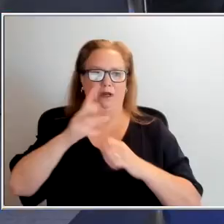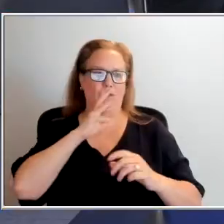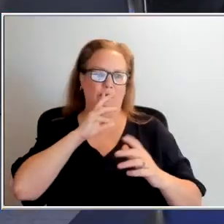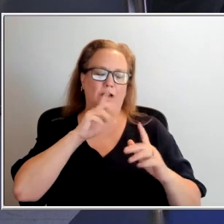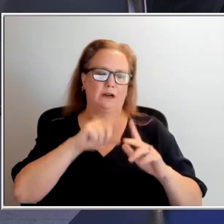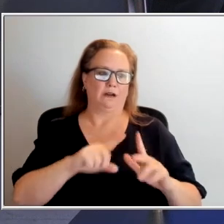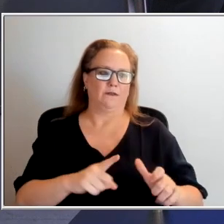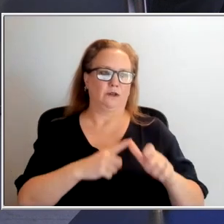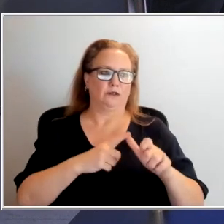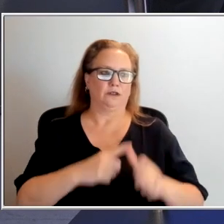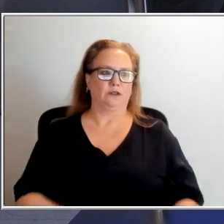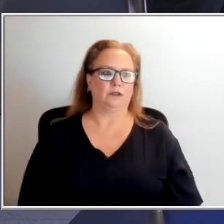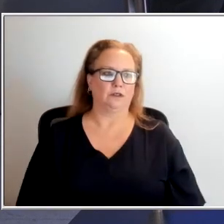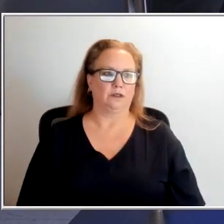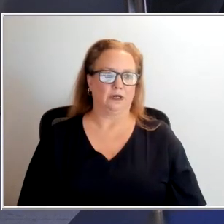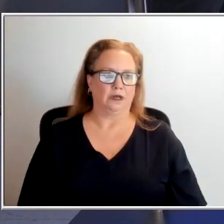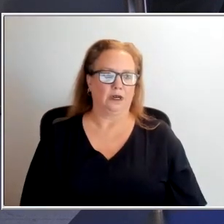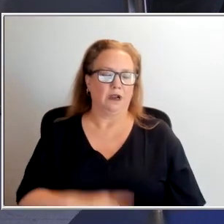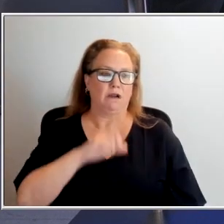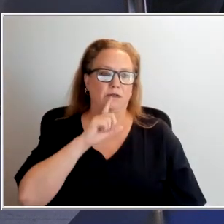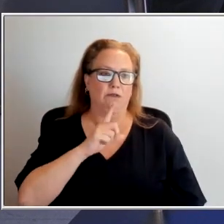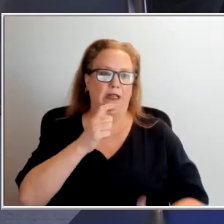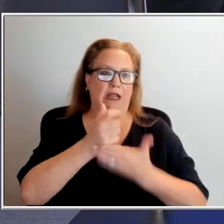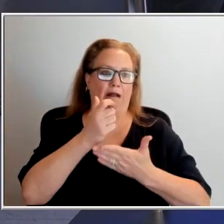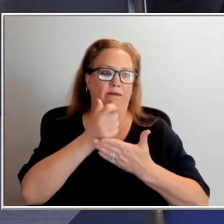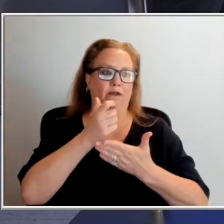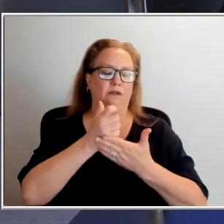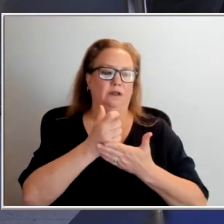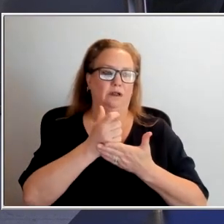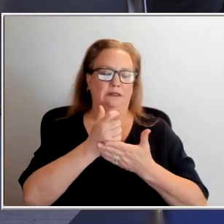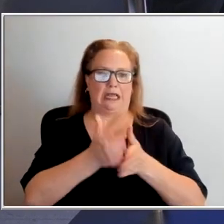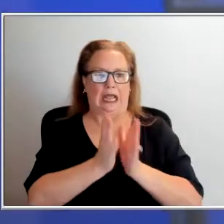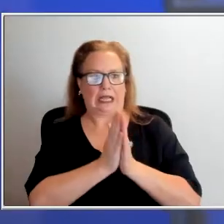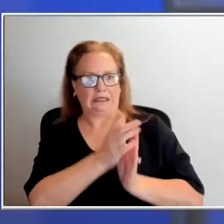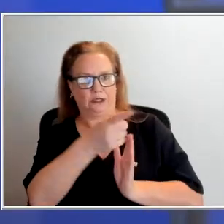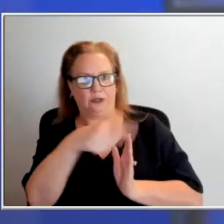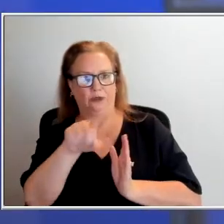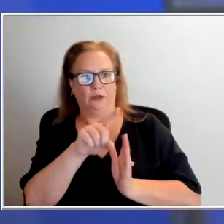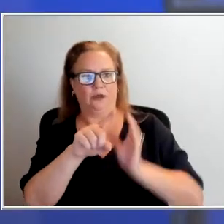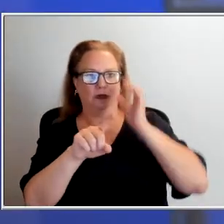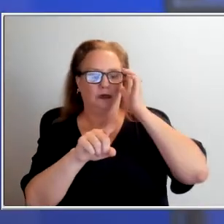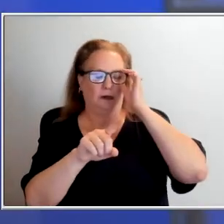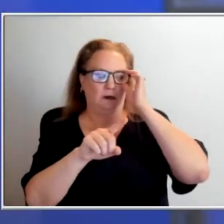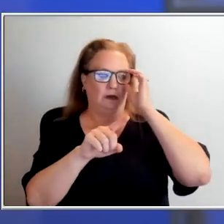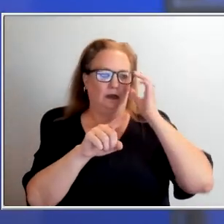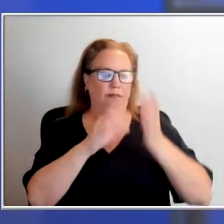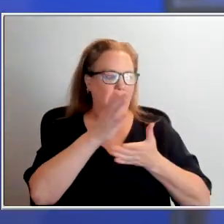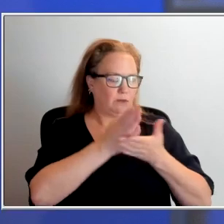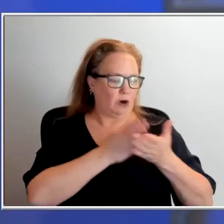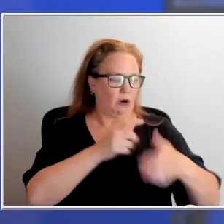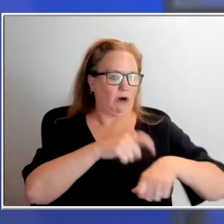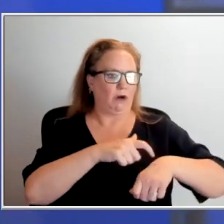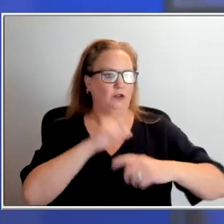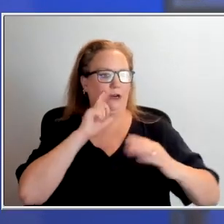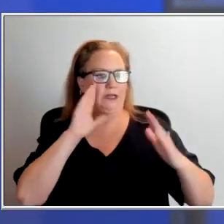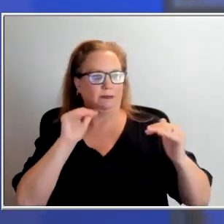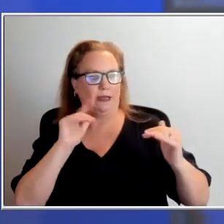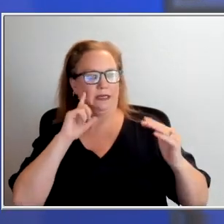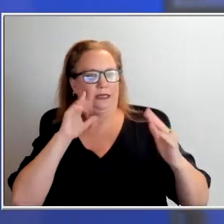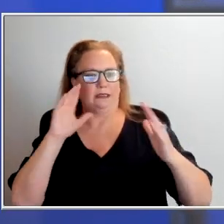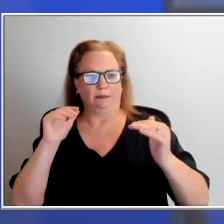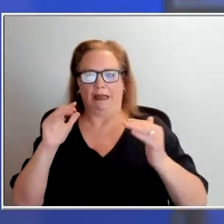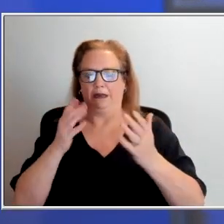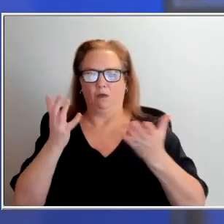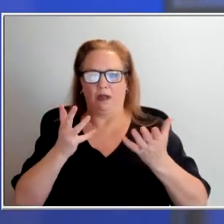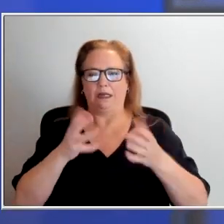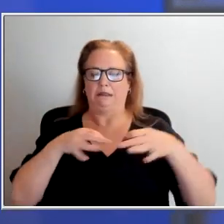absolutely. And it was so helpful, being able to ask you, okay, at this phase, what should I expect? And to be able to, tell me, it's like,